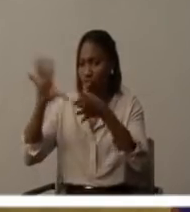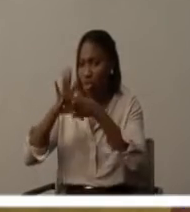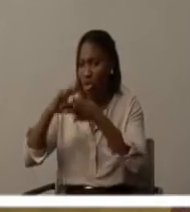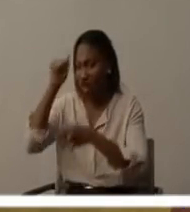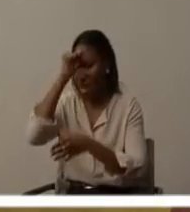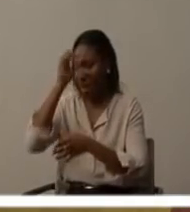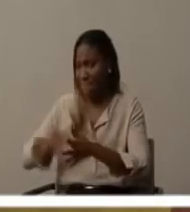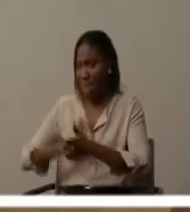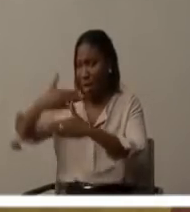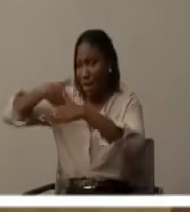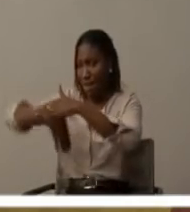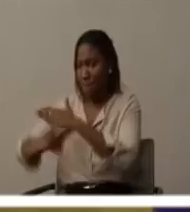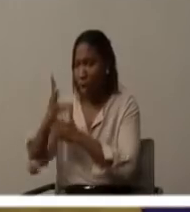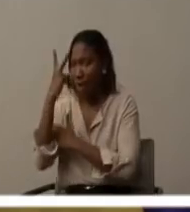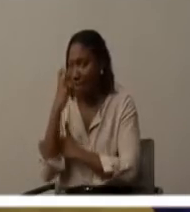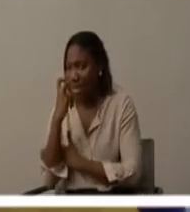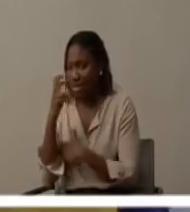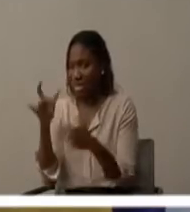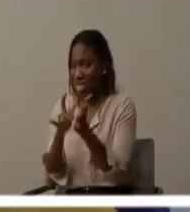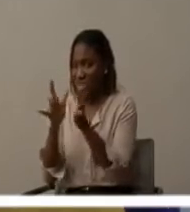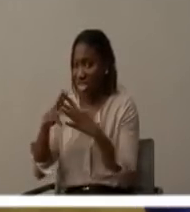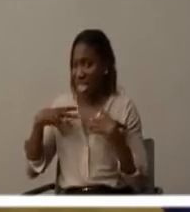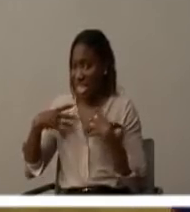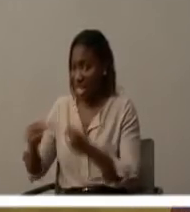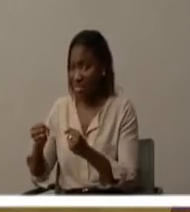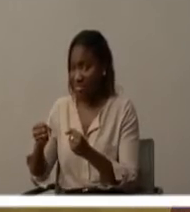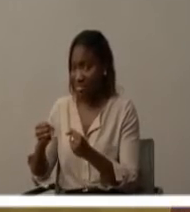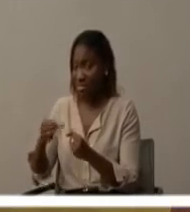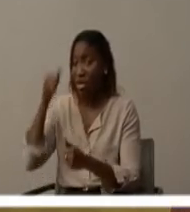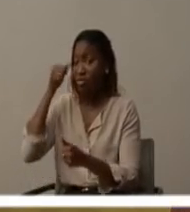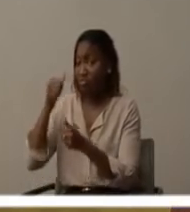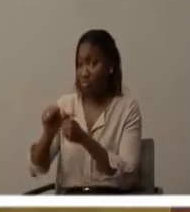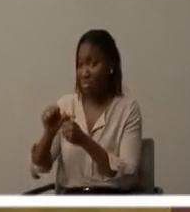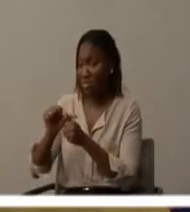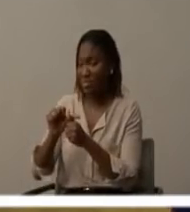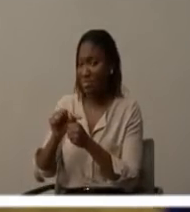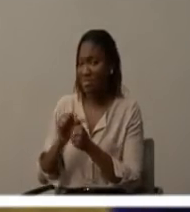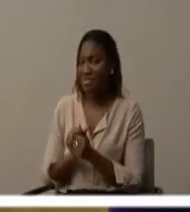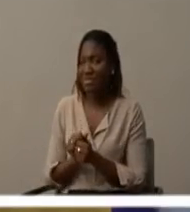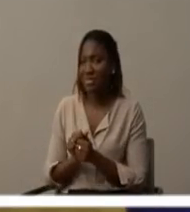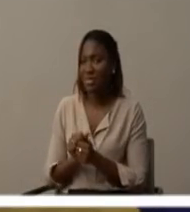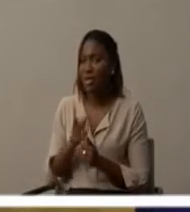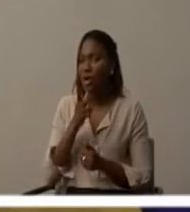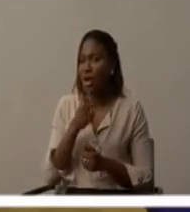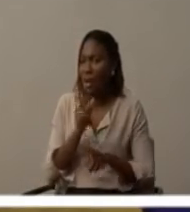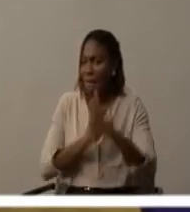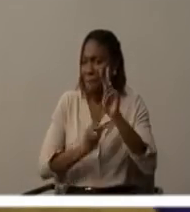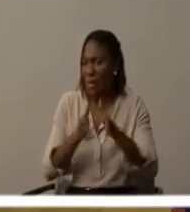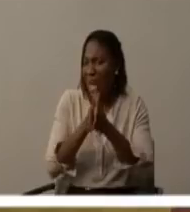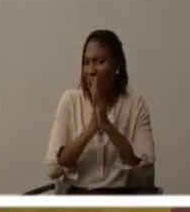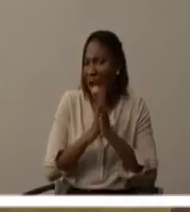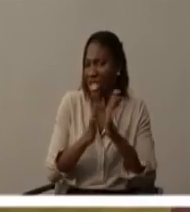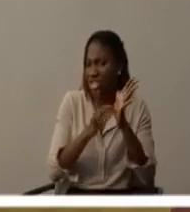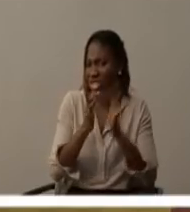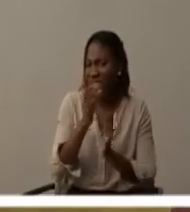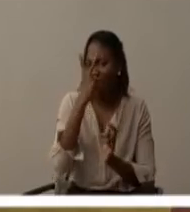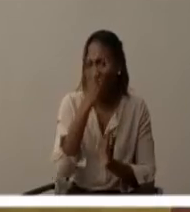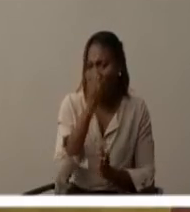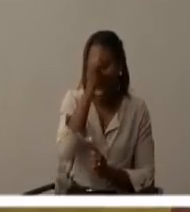Because again, in that text, it says that who sinned? The man or his mother or his